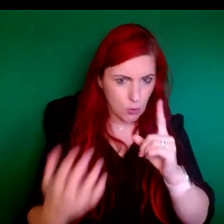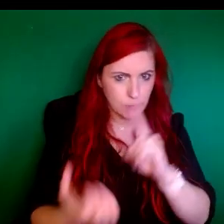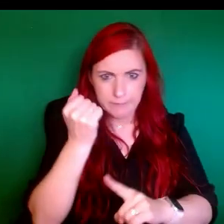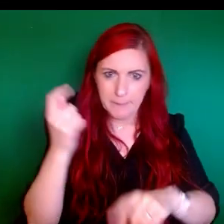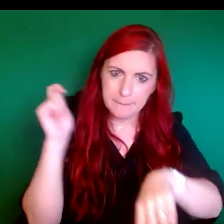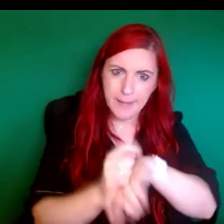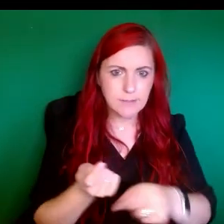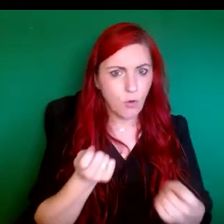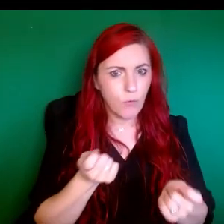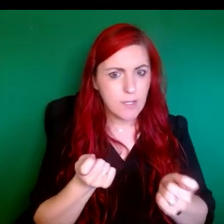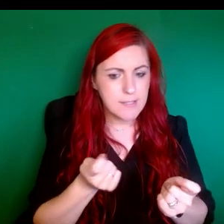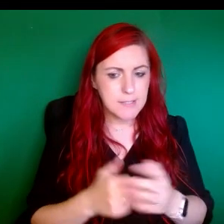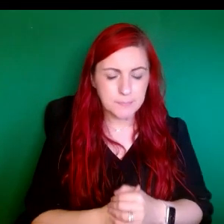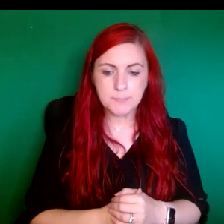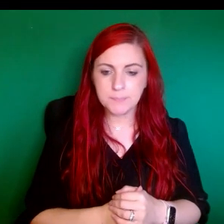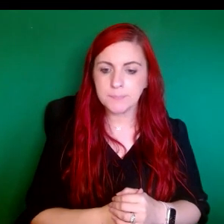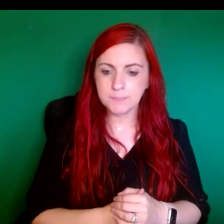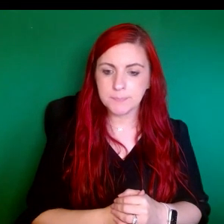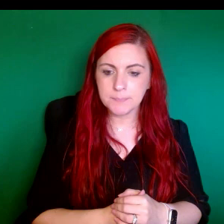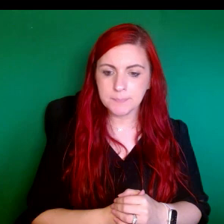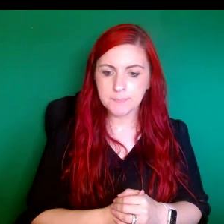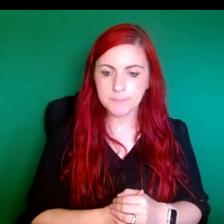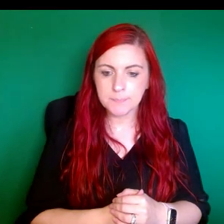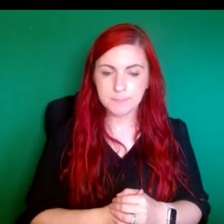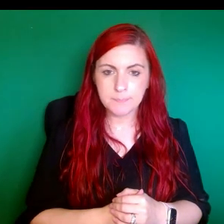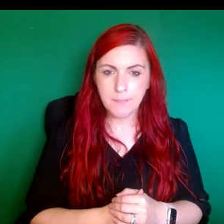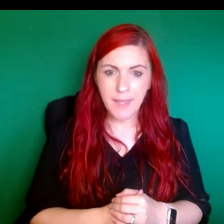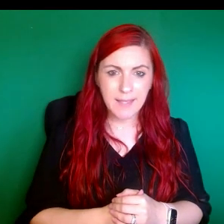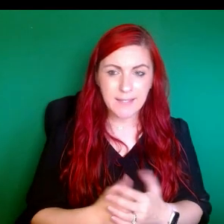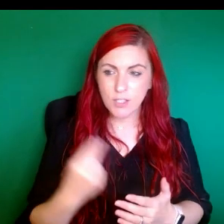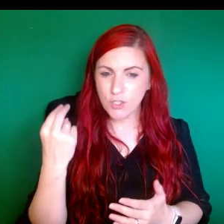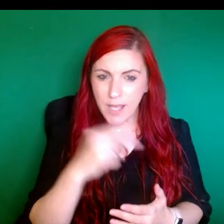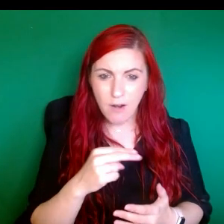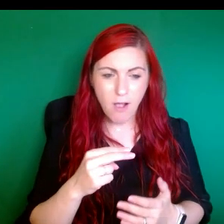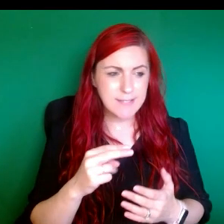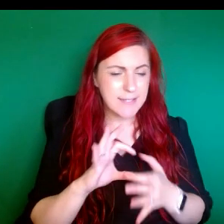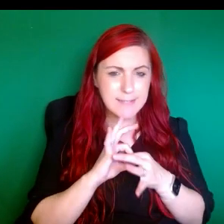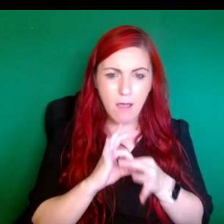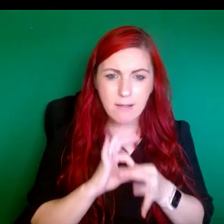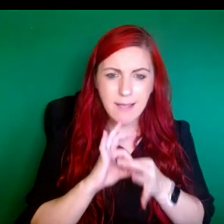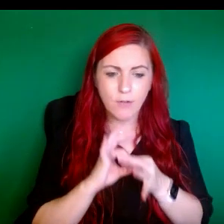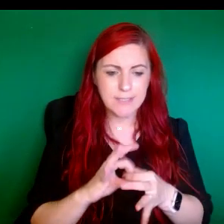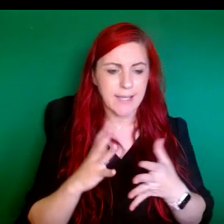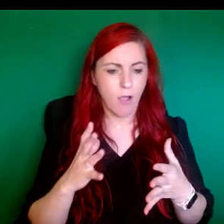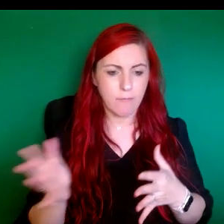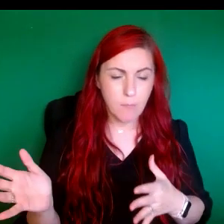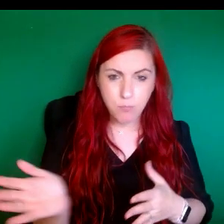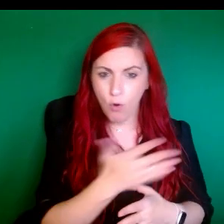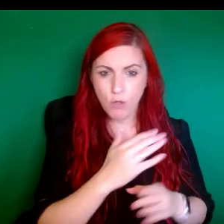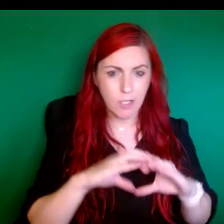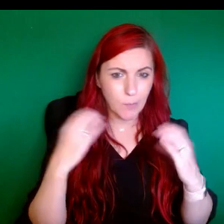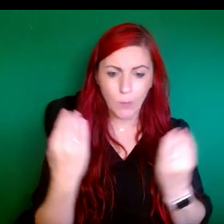The collective generosity, solidarity and support of our broader Galway community, individuals, businesses,